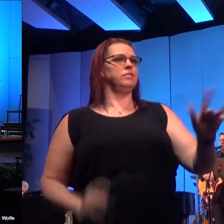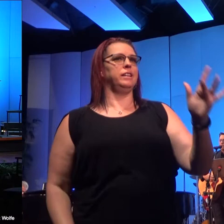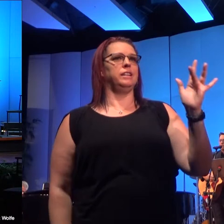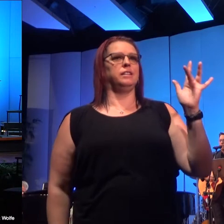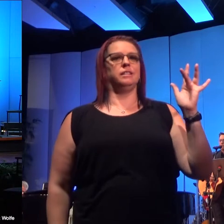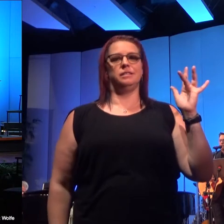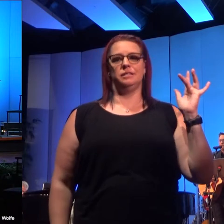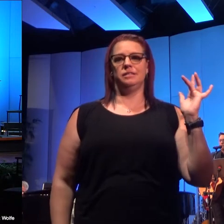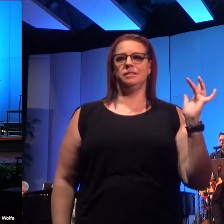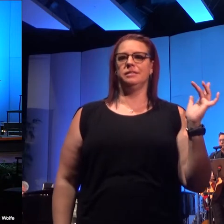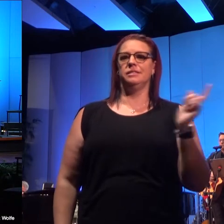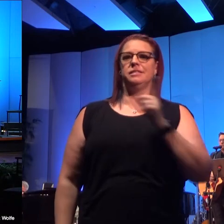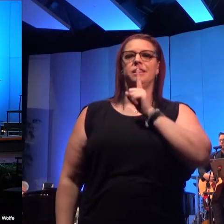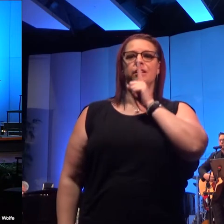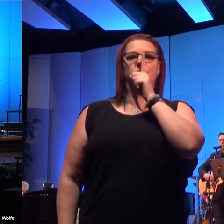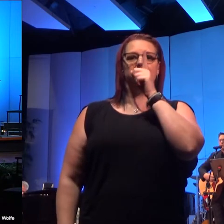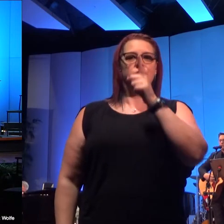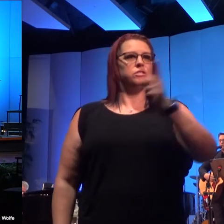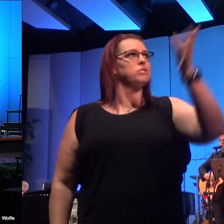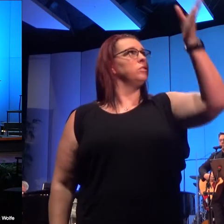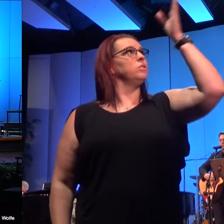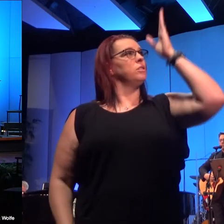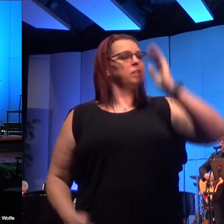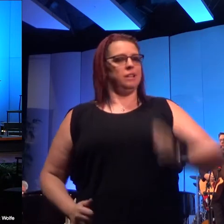each face.